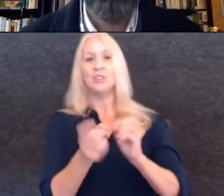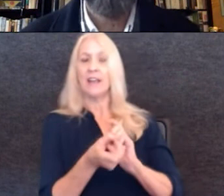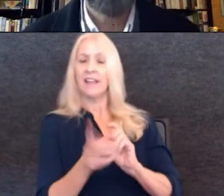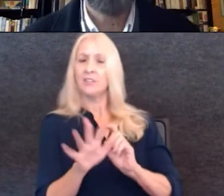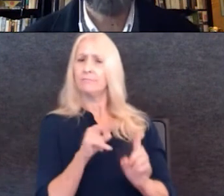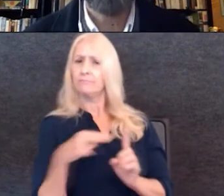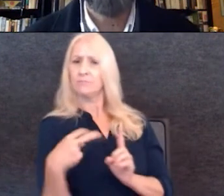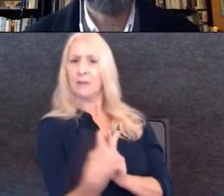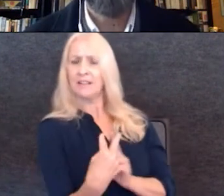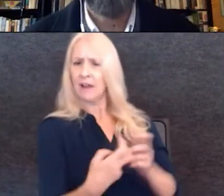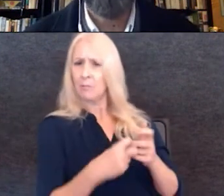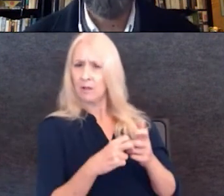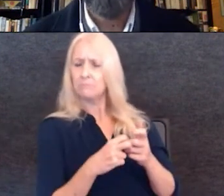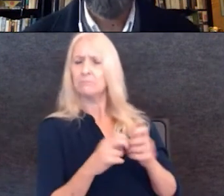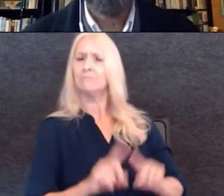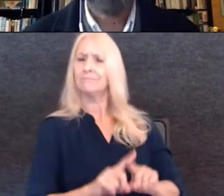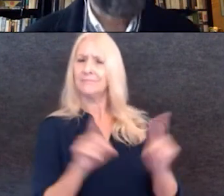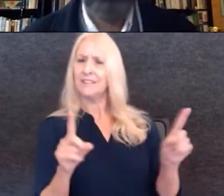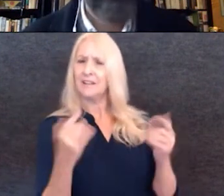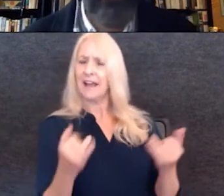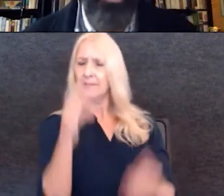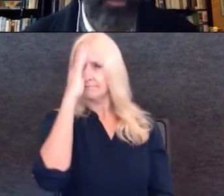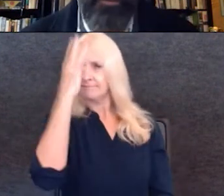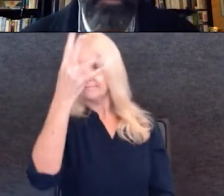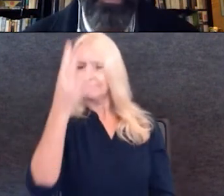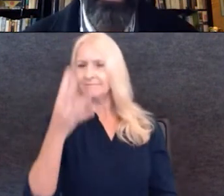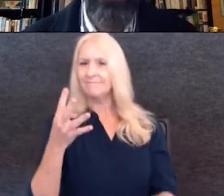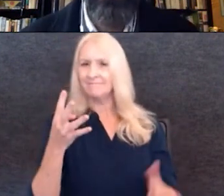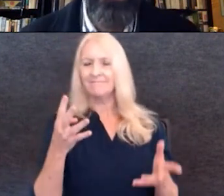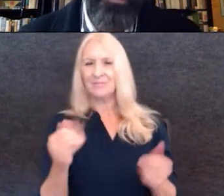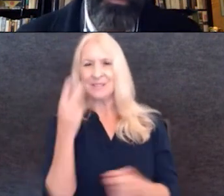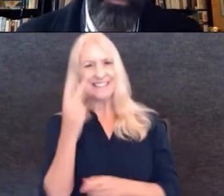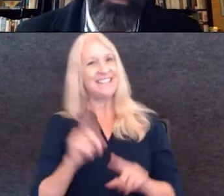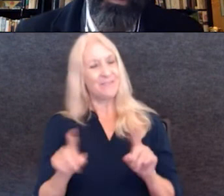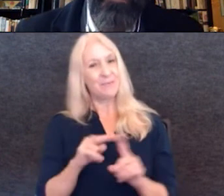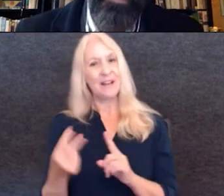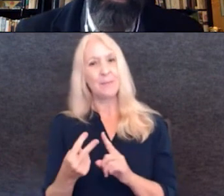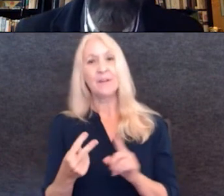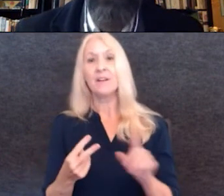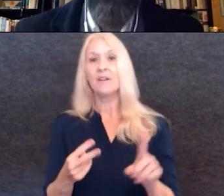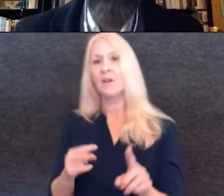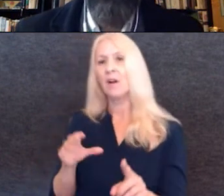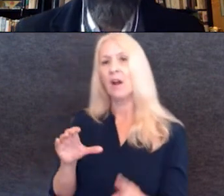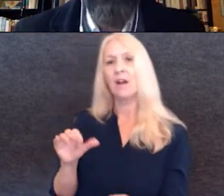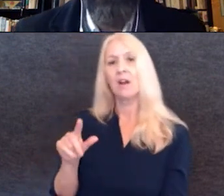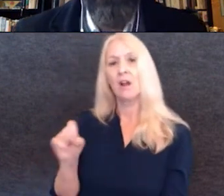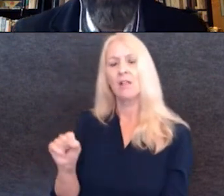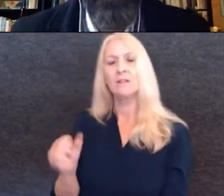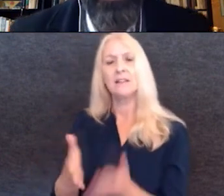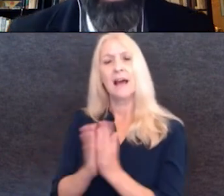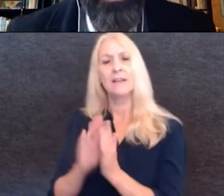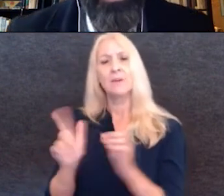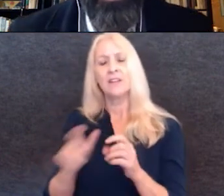problem and come up with something that is probably from a very different point of view. Carlos, somebody is asking if you faced any bias